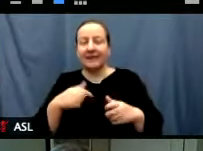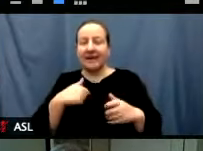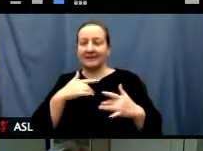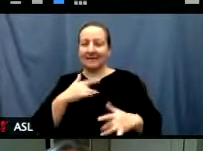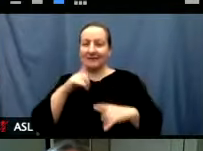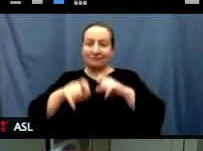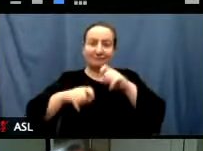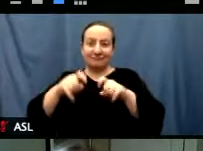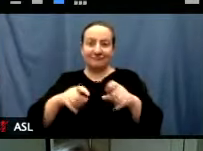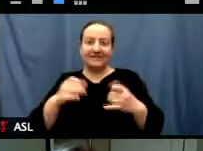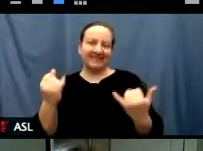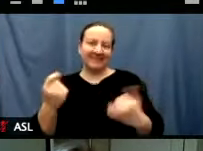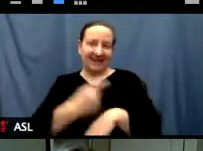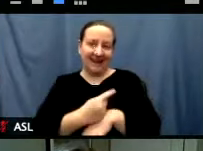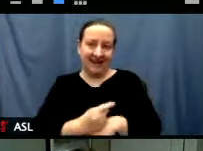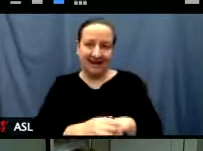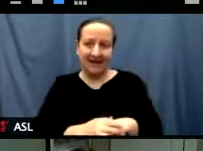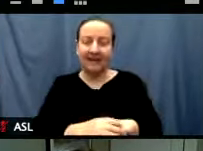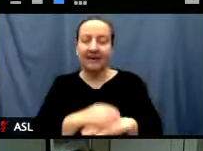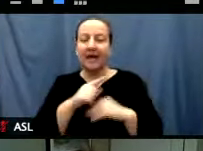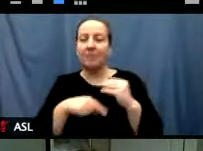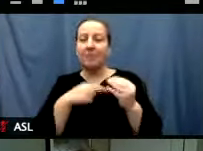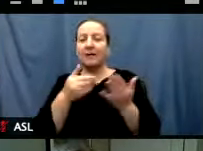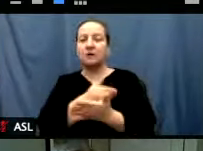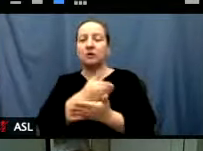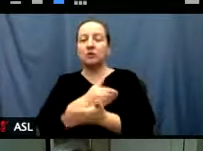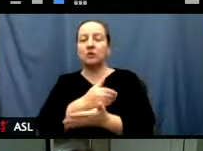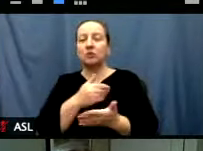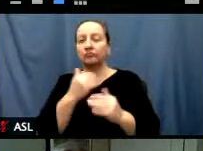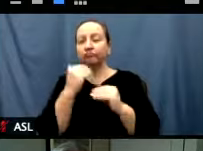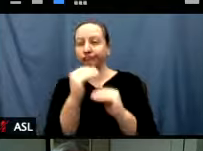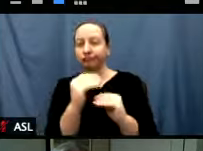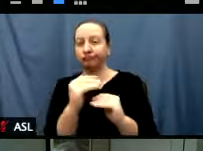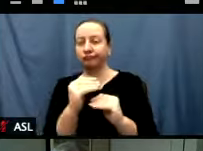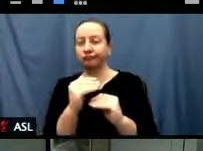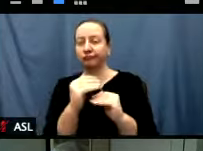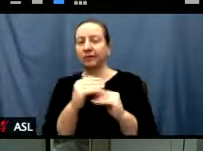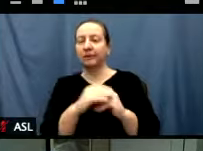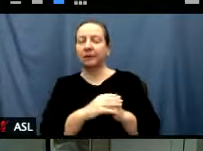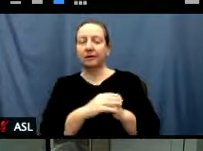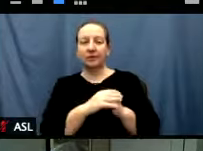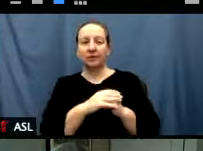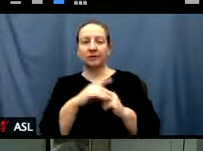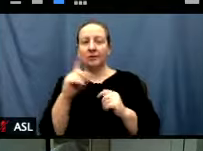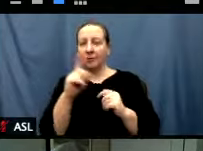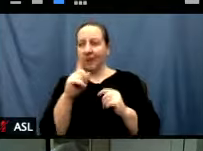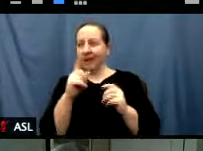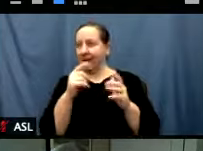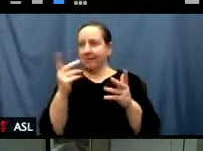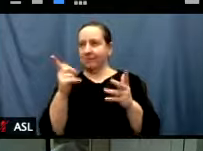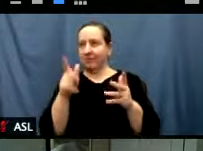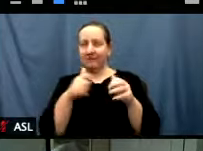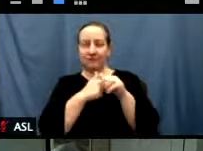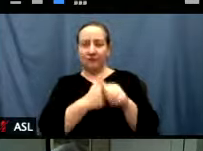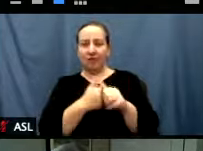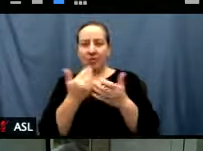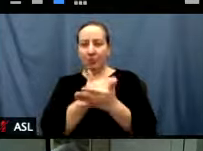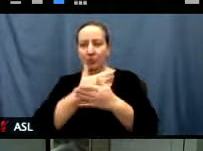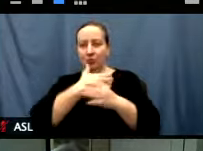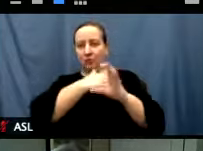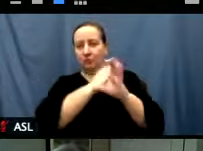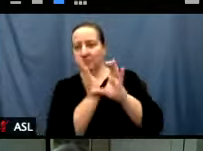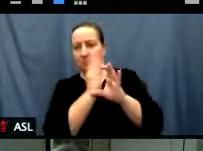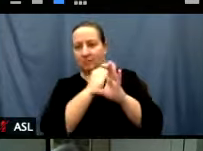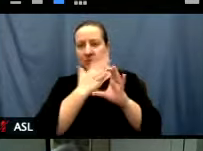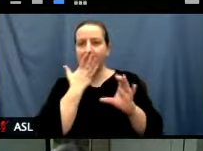guy today about the new restrictions and where certain things fall under the new dial. So whoever can answer,